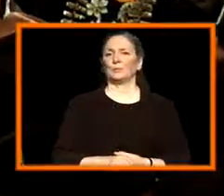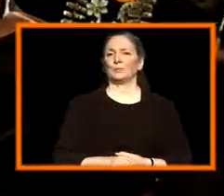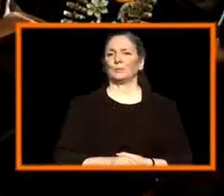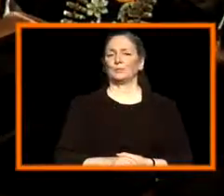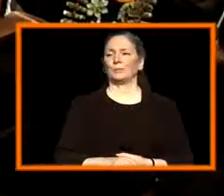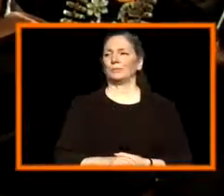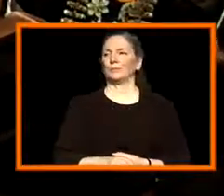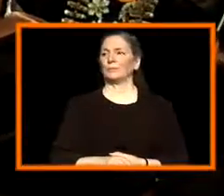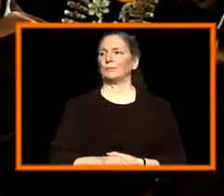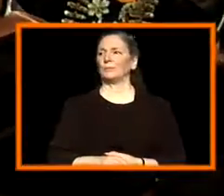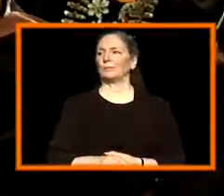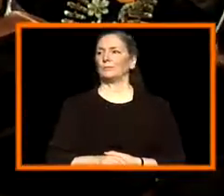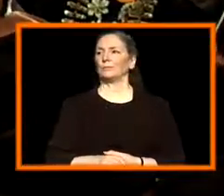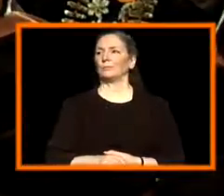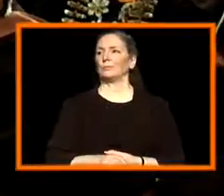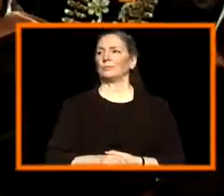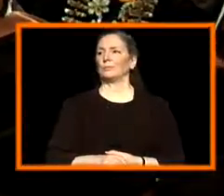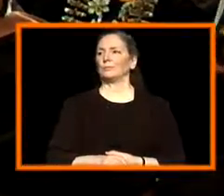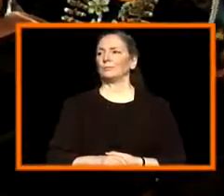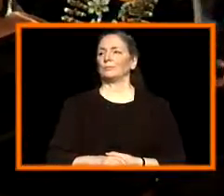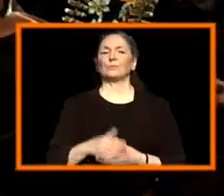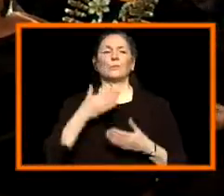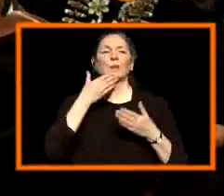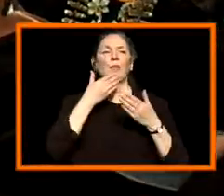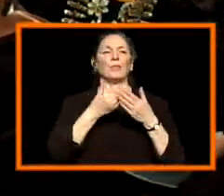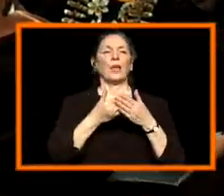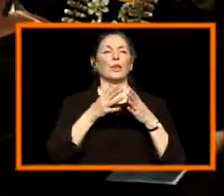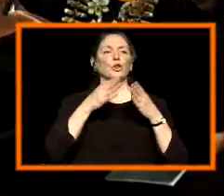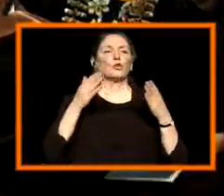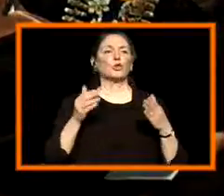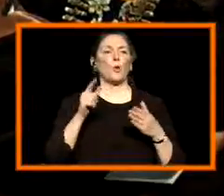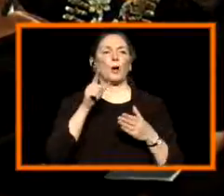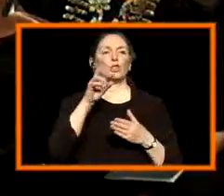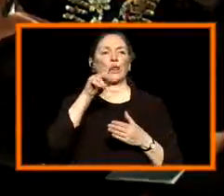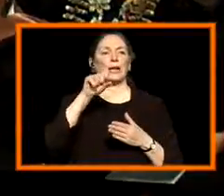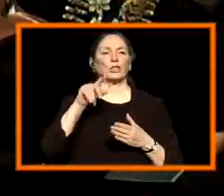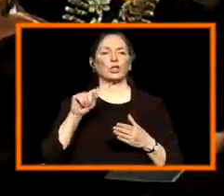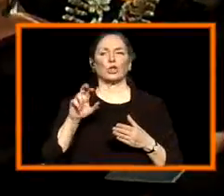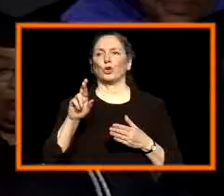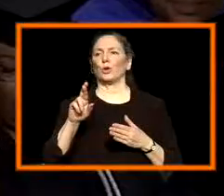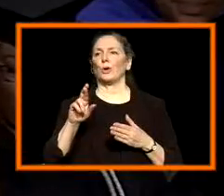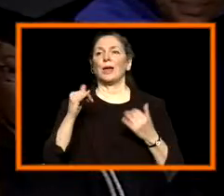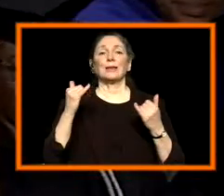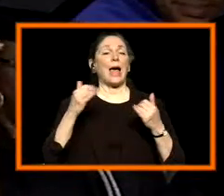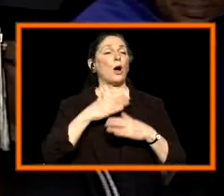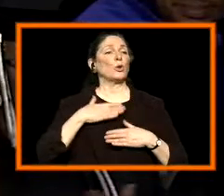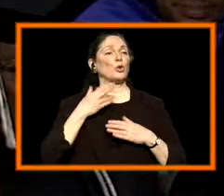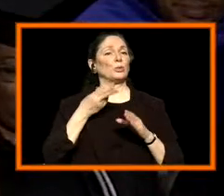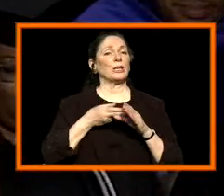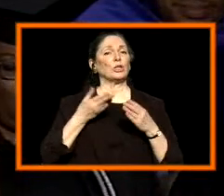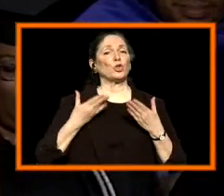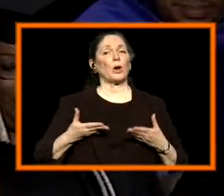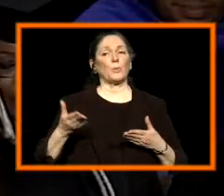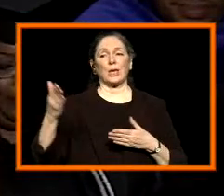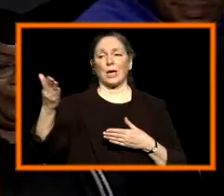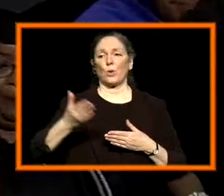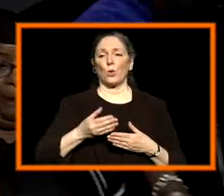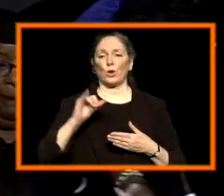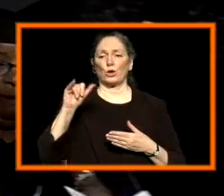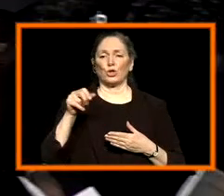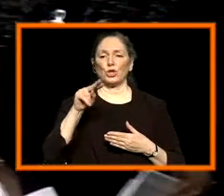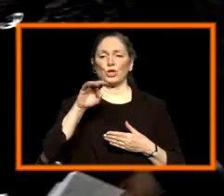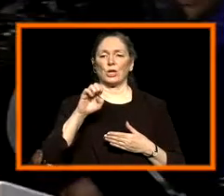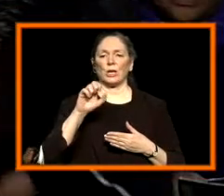Thank you so much, Lester. Now, would you please join me in welcoming